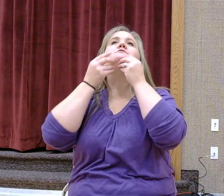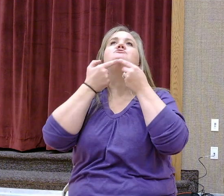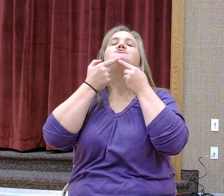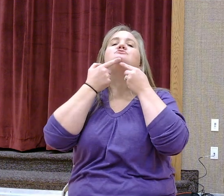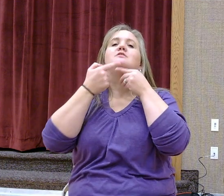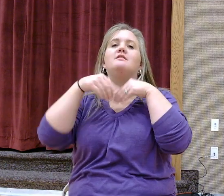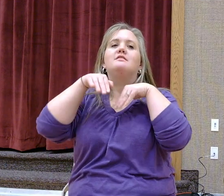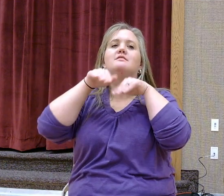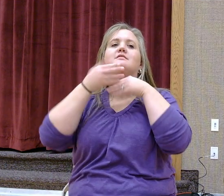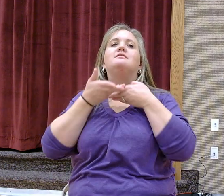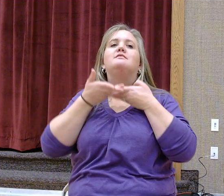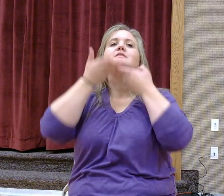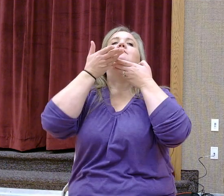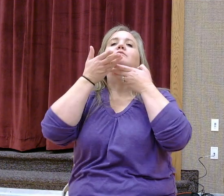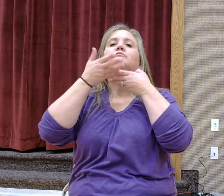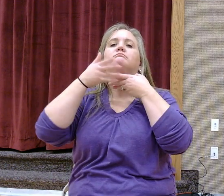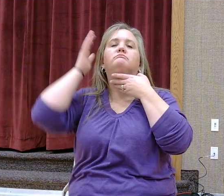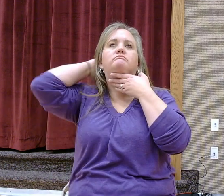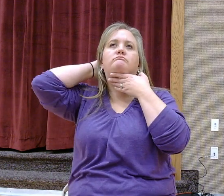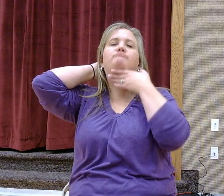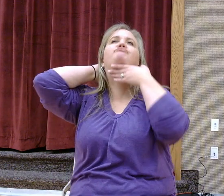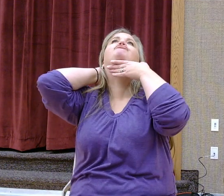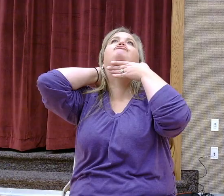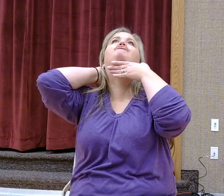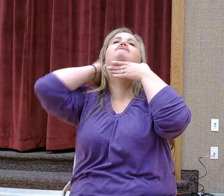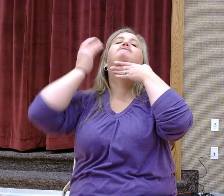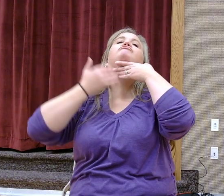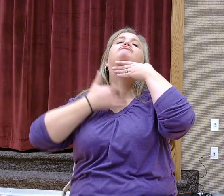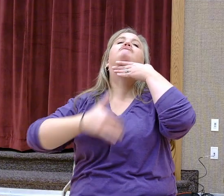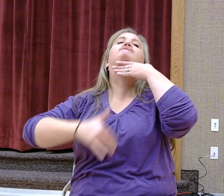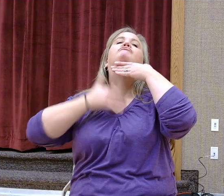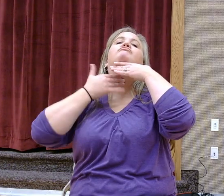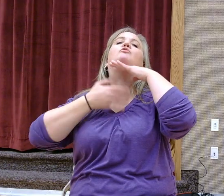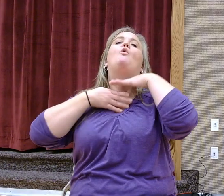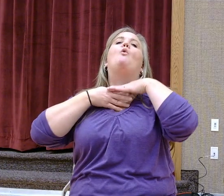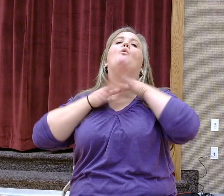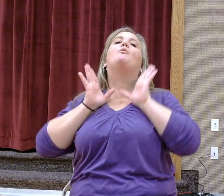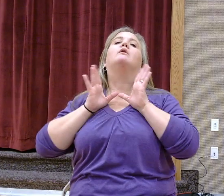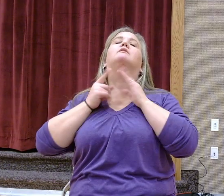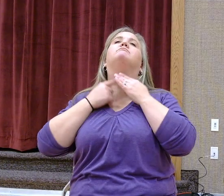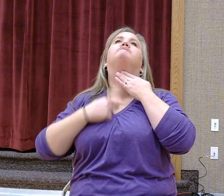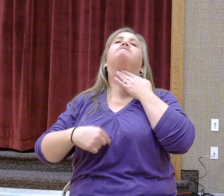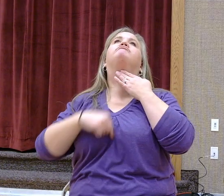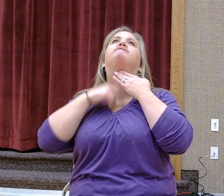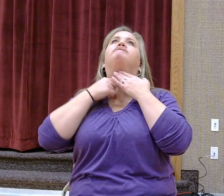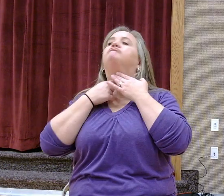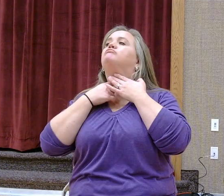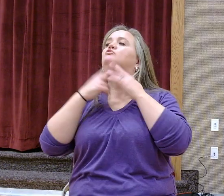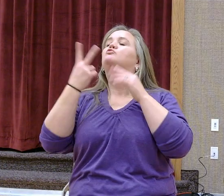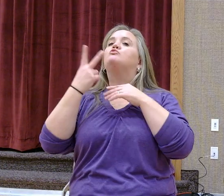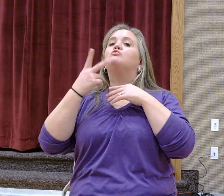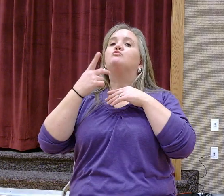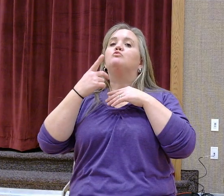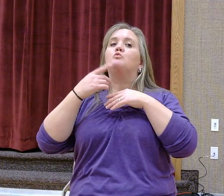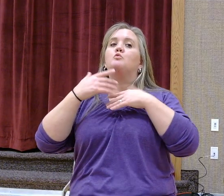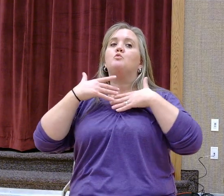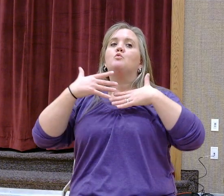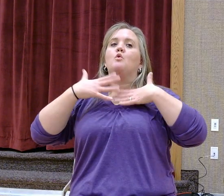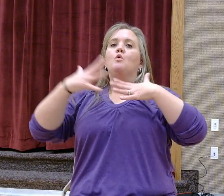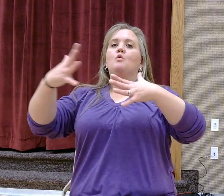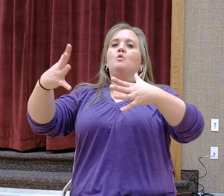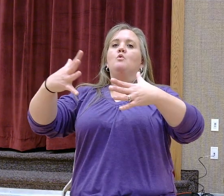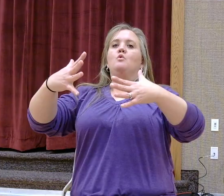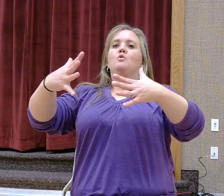Okay, so I'm bringing the head back to open the airway, and then I do 2 kind of longer breaths. So here we go.